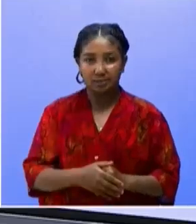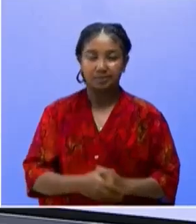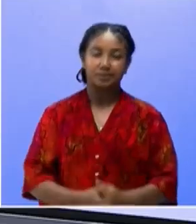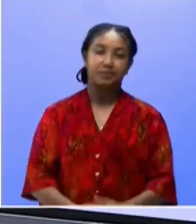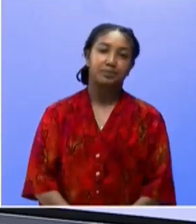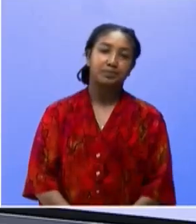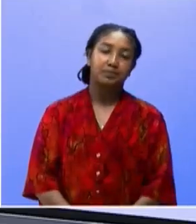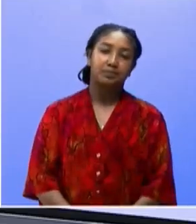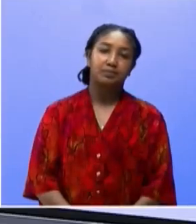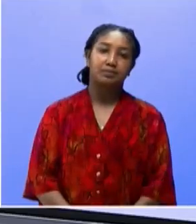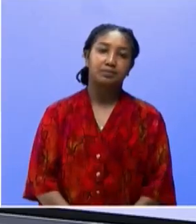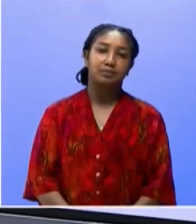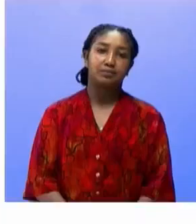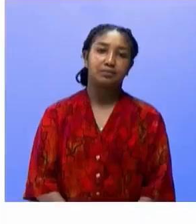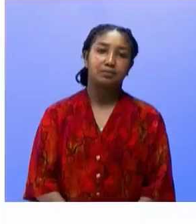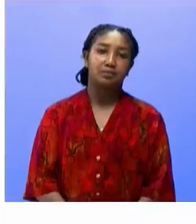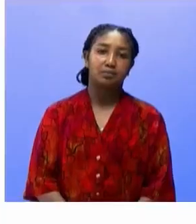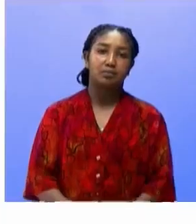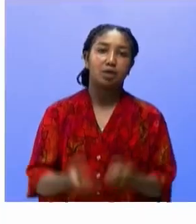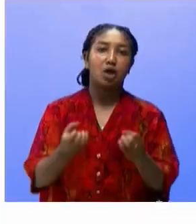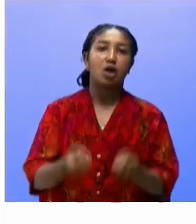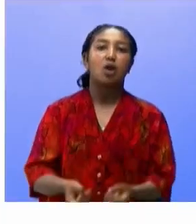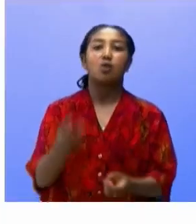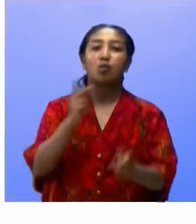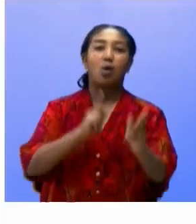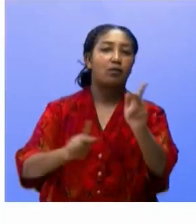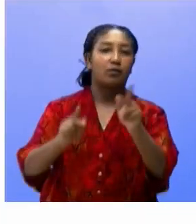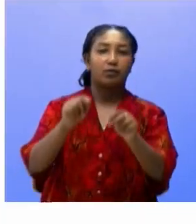a lot of